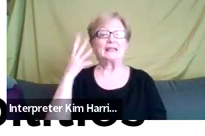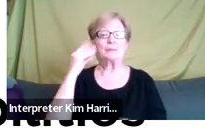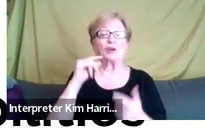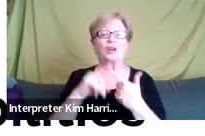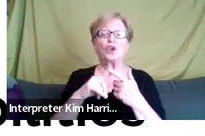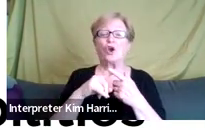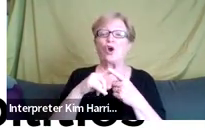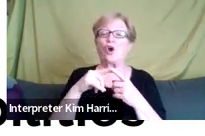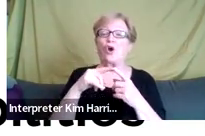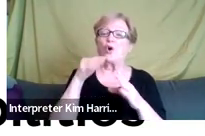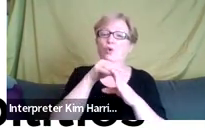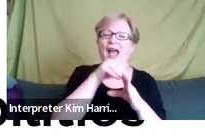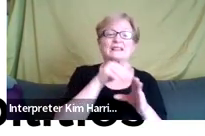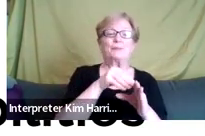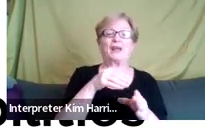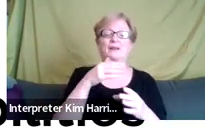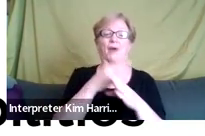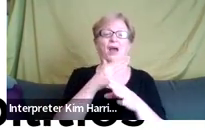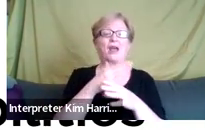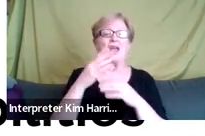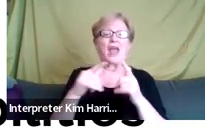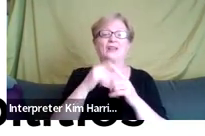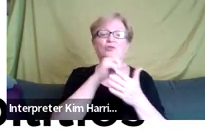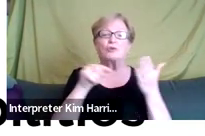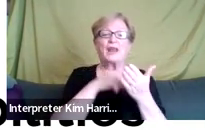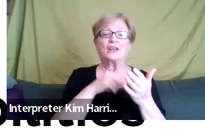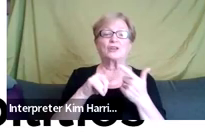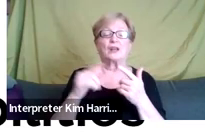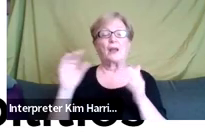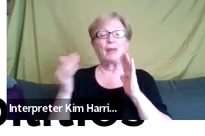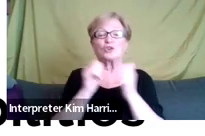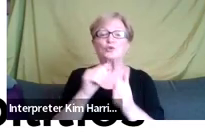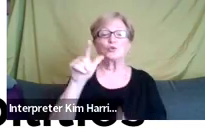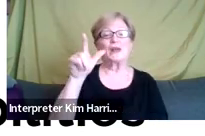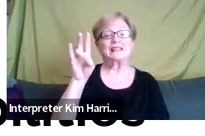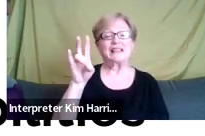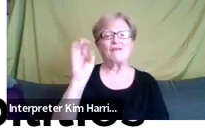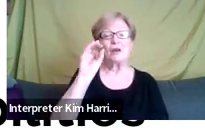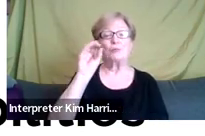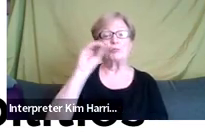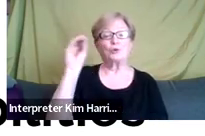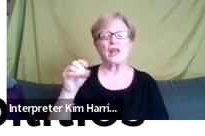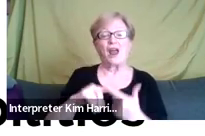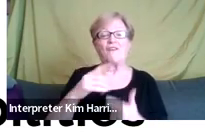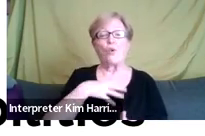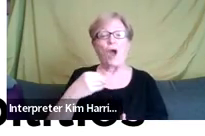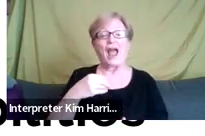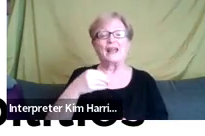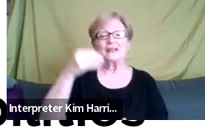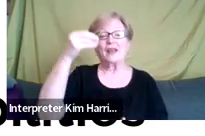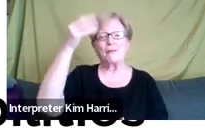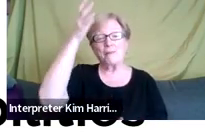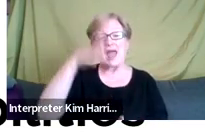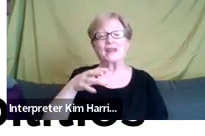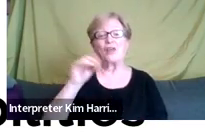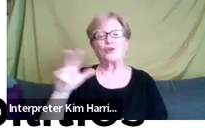27% of white men and 30% of white women. So you will find oftentimes, you know,